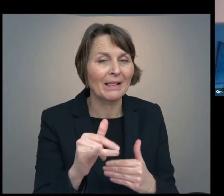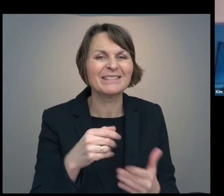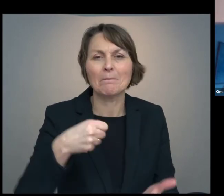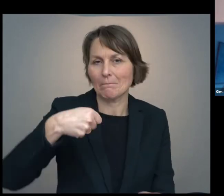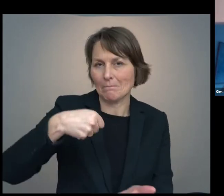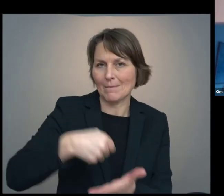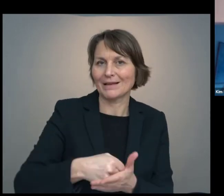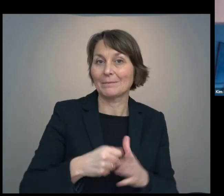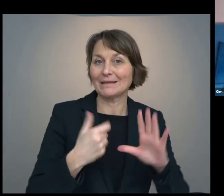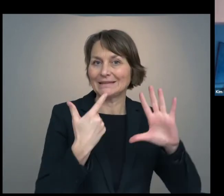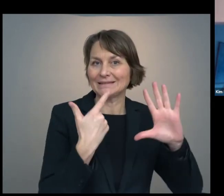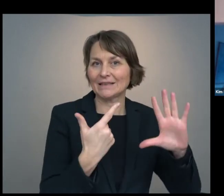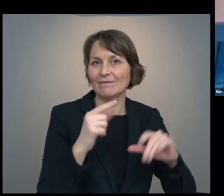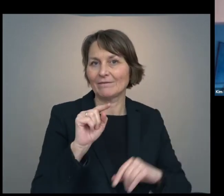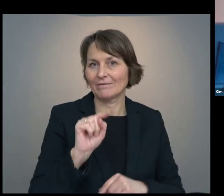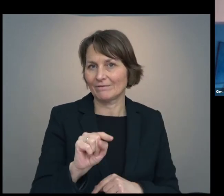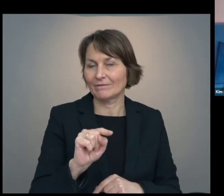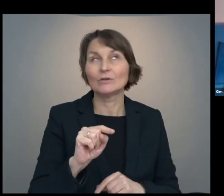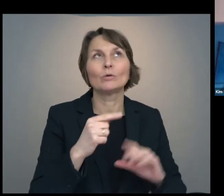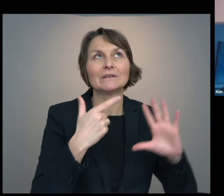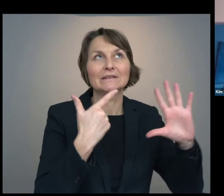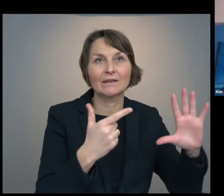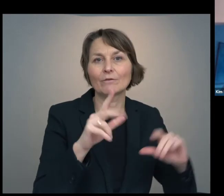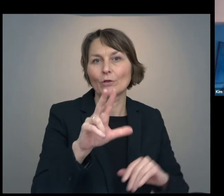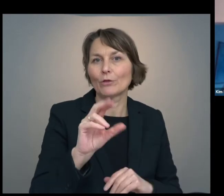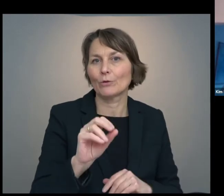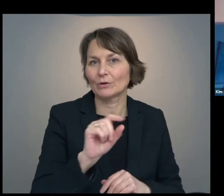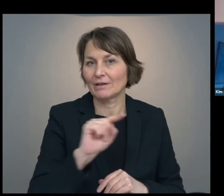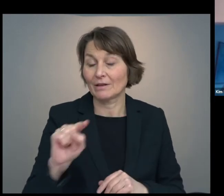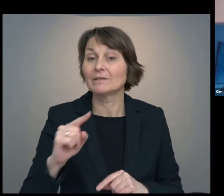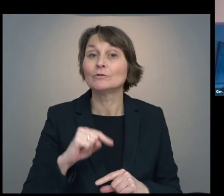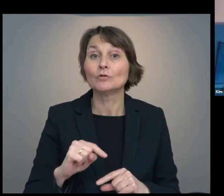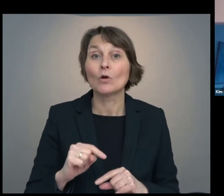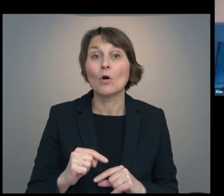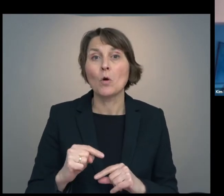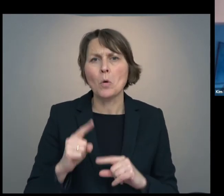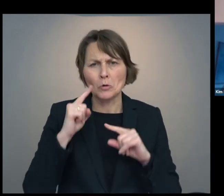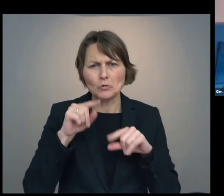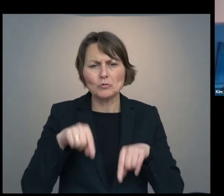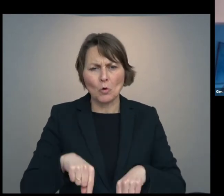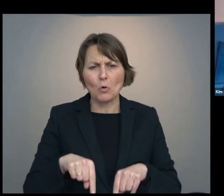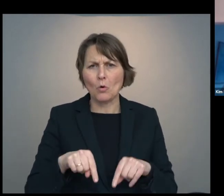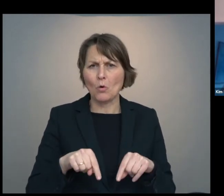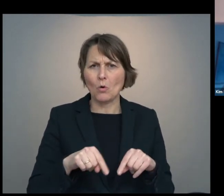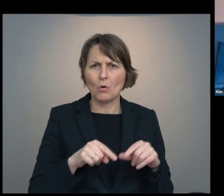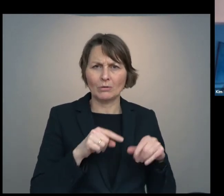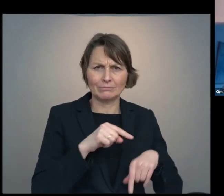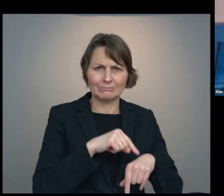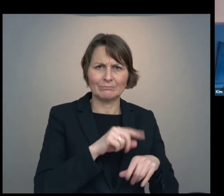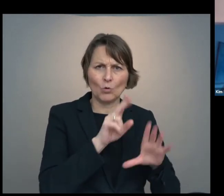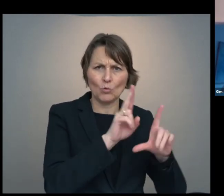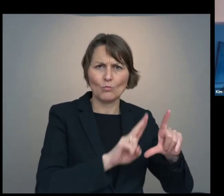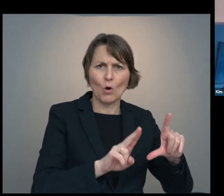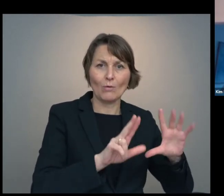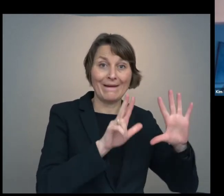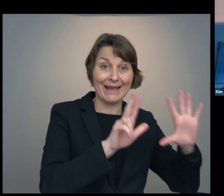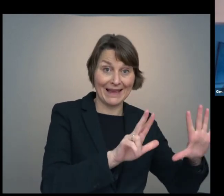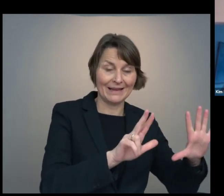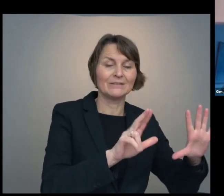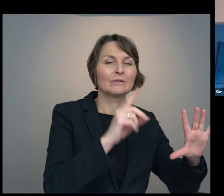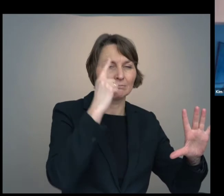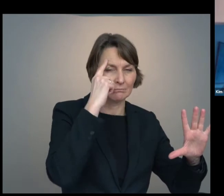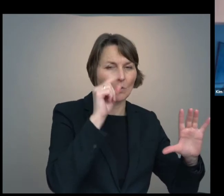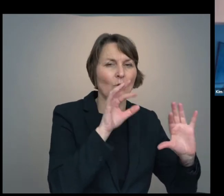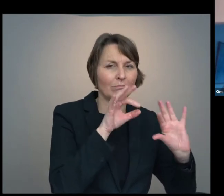we can see minimum, because that's only from version 7.8 or something like that we can measure,